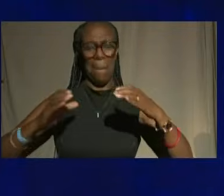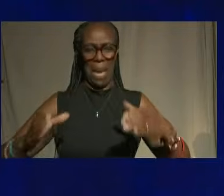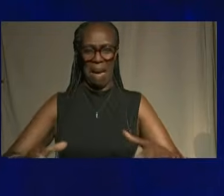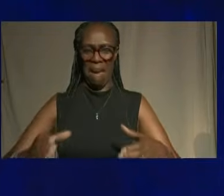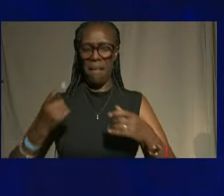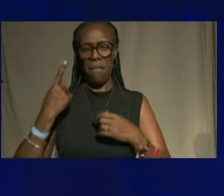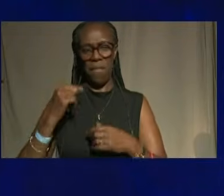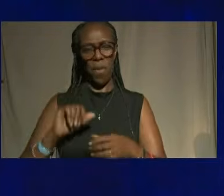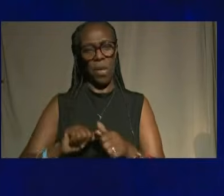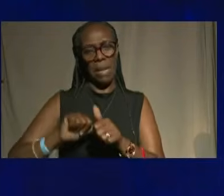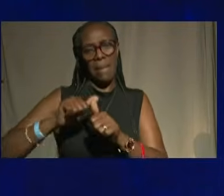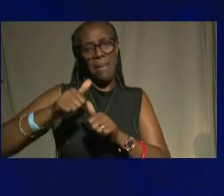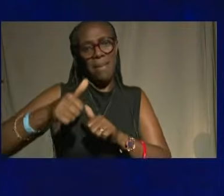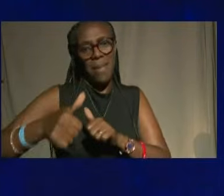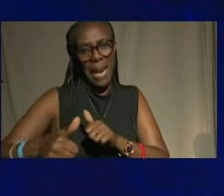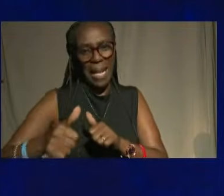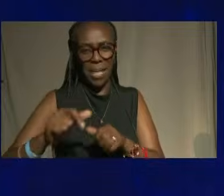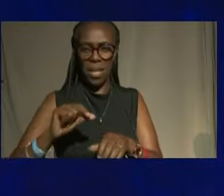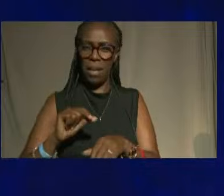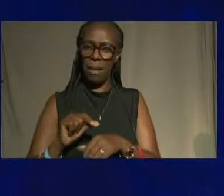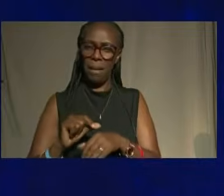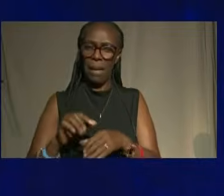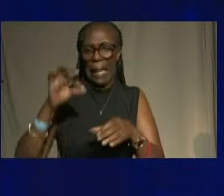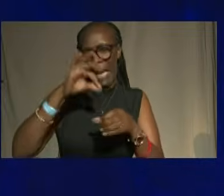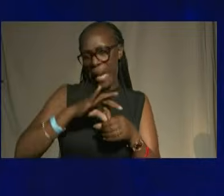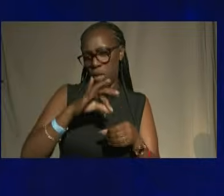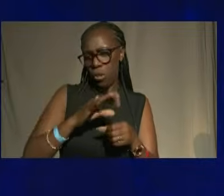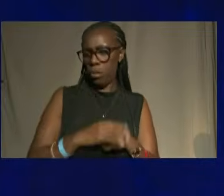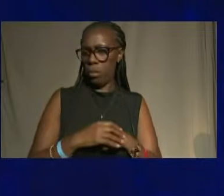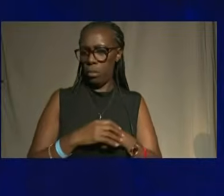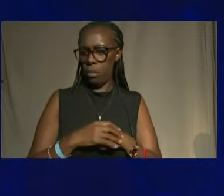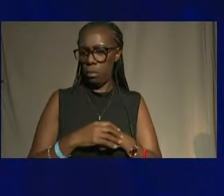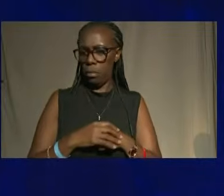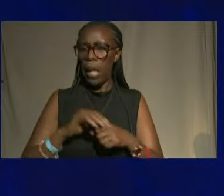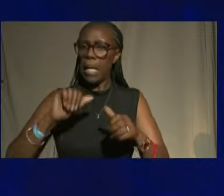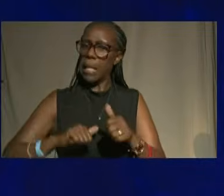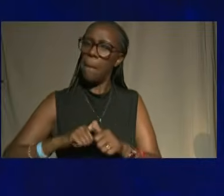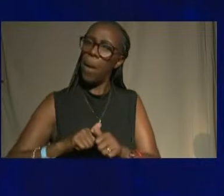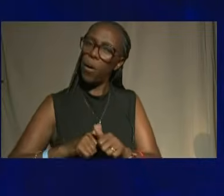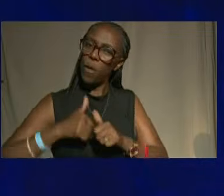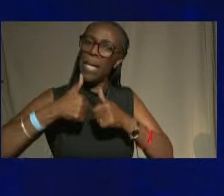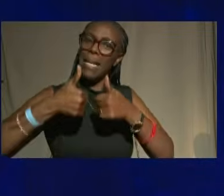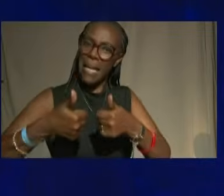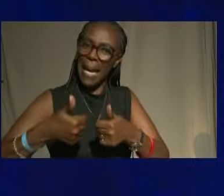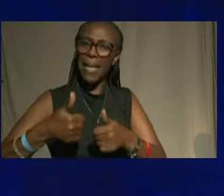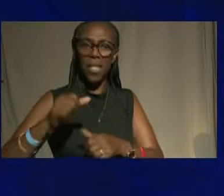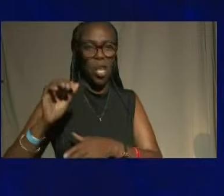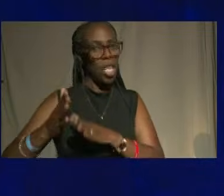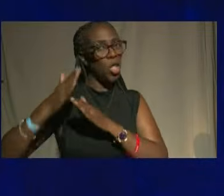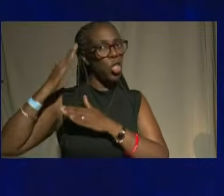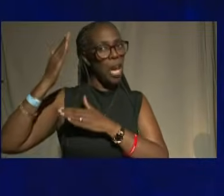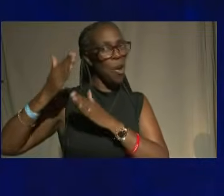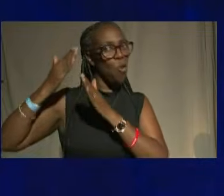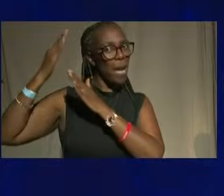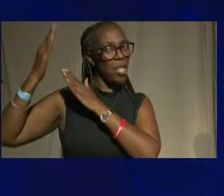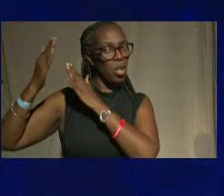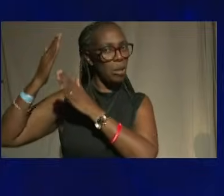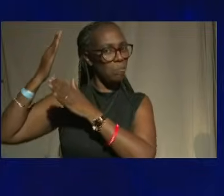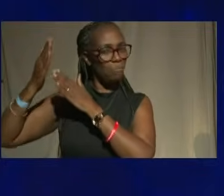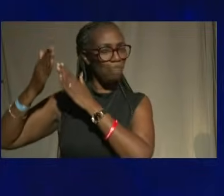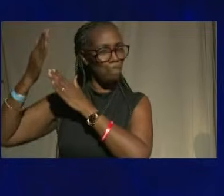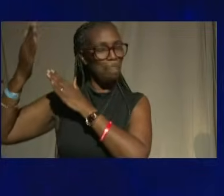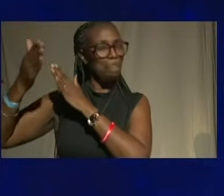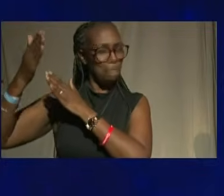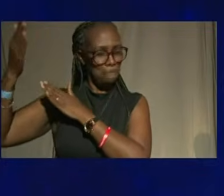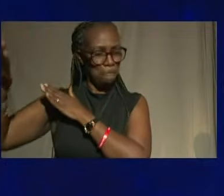about the next generation. We want to ensure that our teachers, our nurses, our